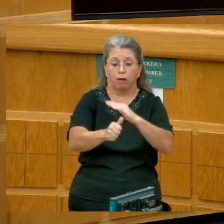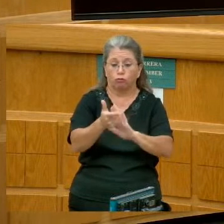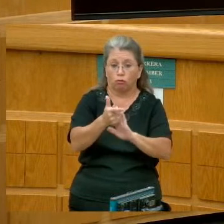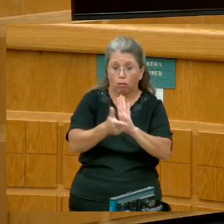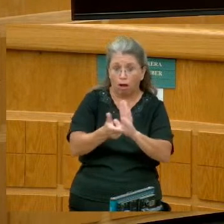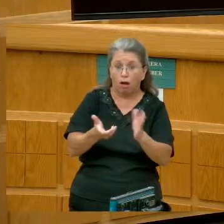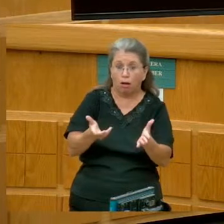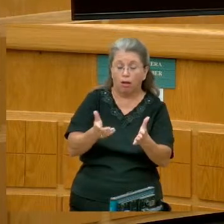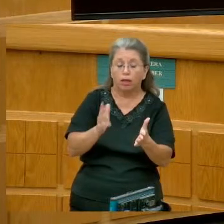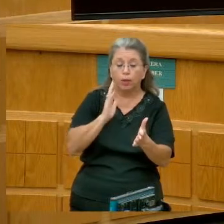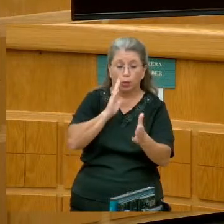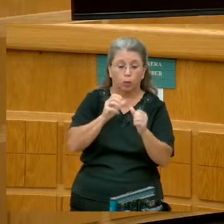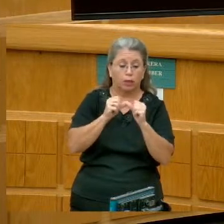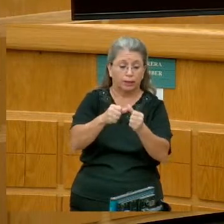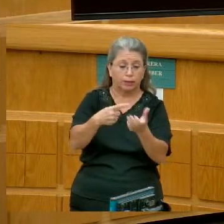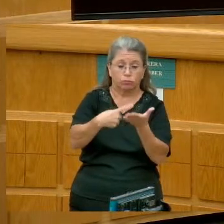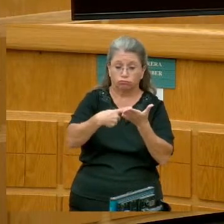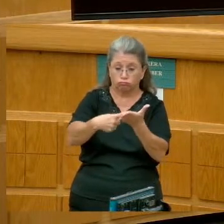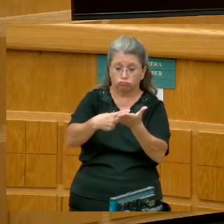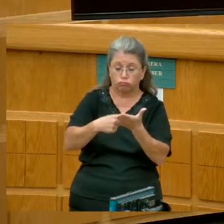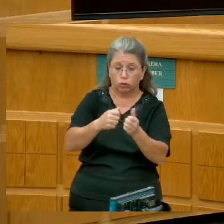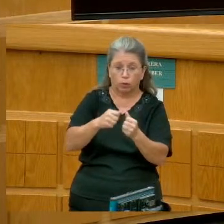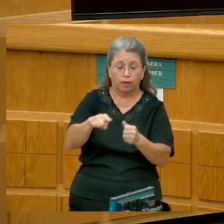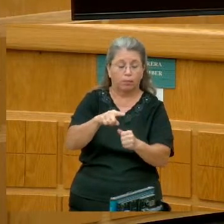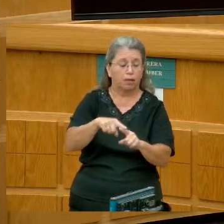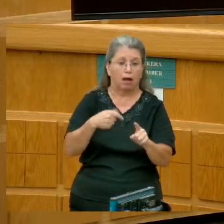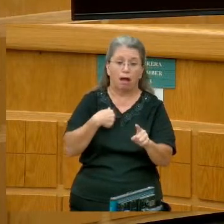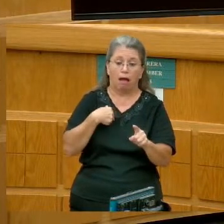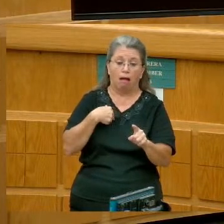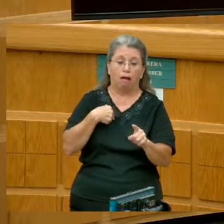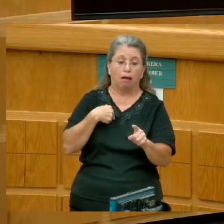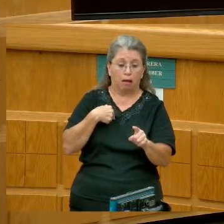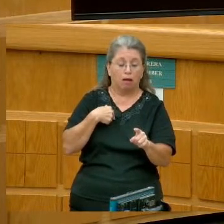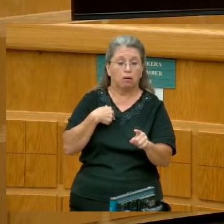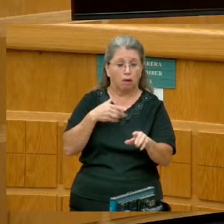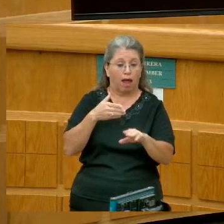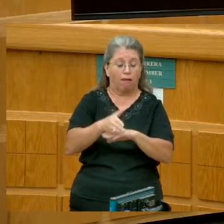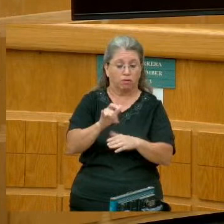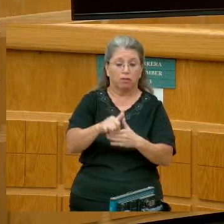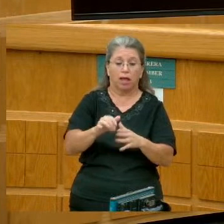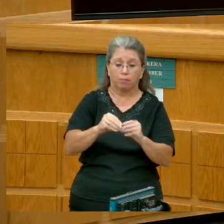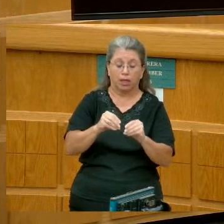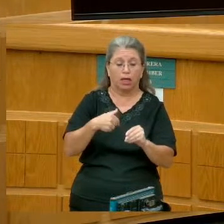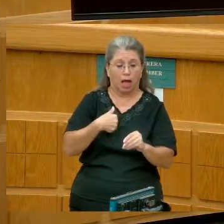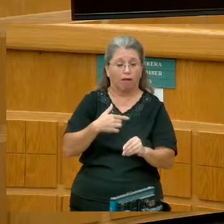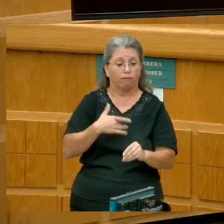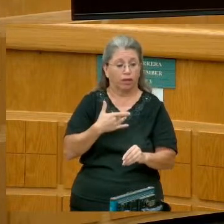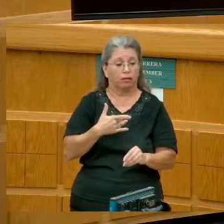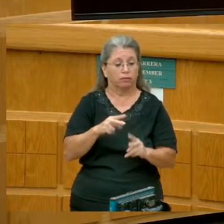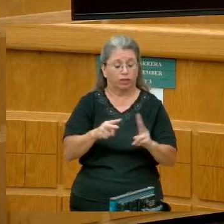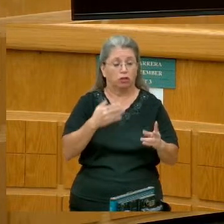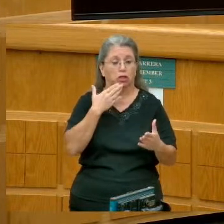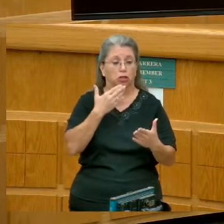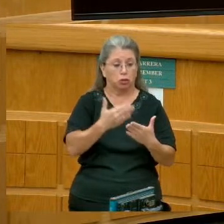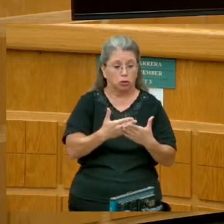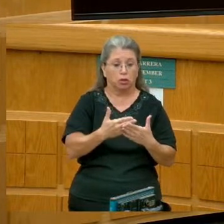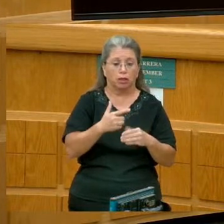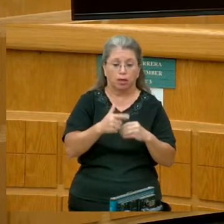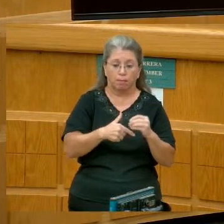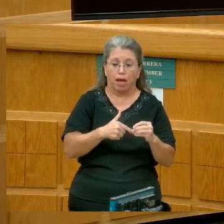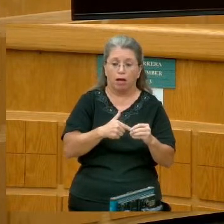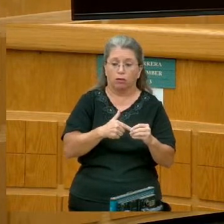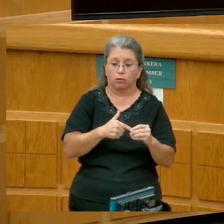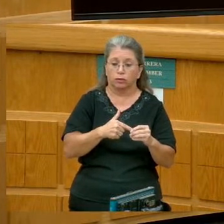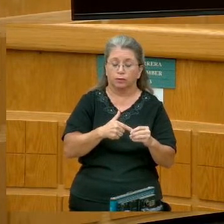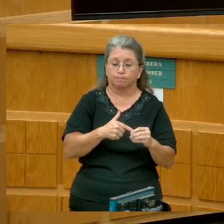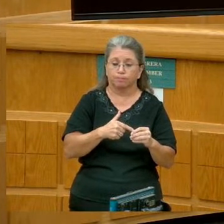continue to have dialogue with them. But I came away from that meeting feeling very good about protecting